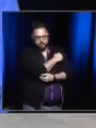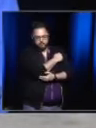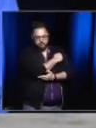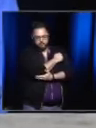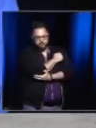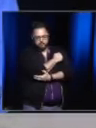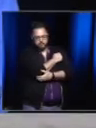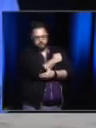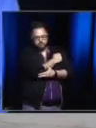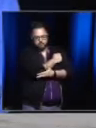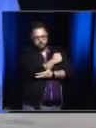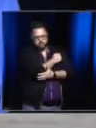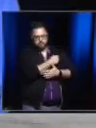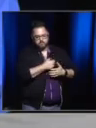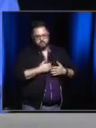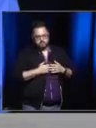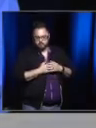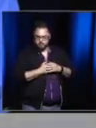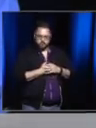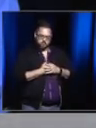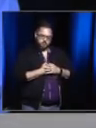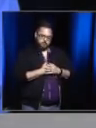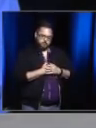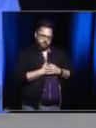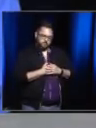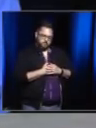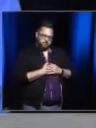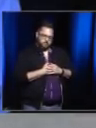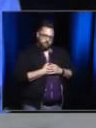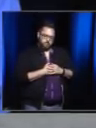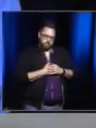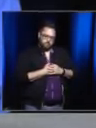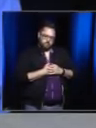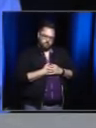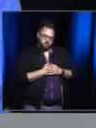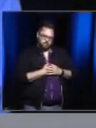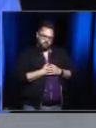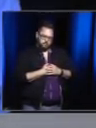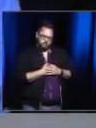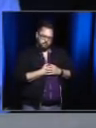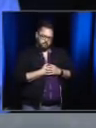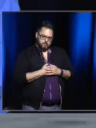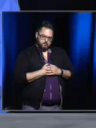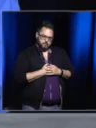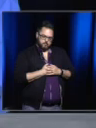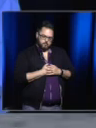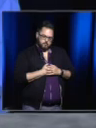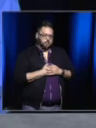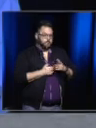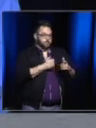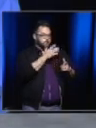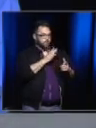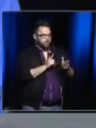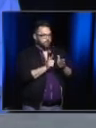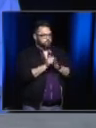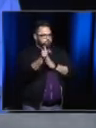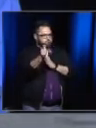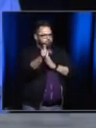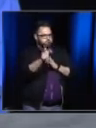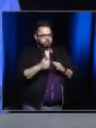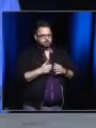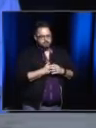Who's up front with her? Wow, bolt, bolt, bolt, bolt. Bolt, she bolted. Great.